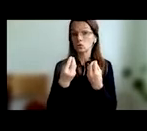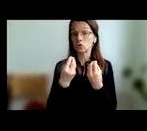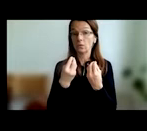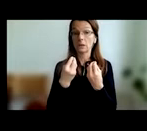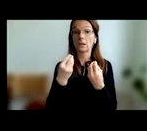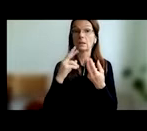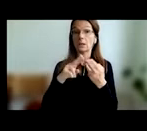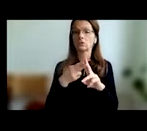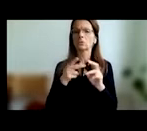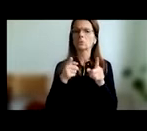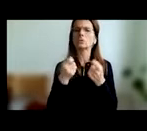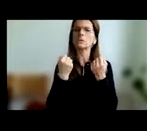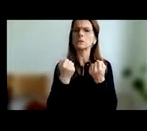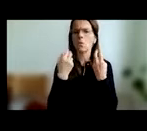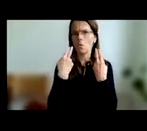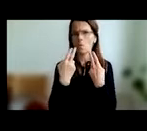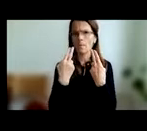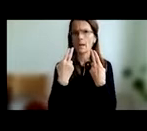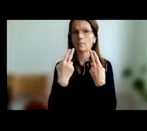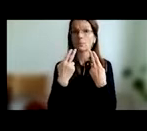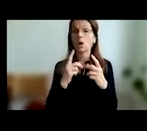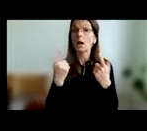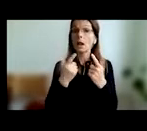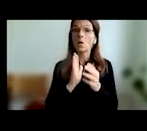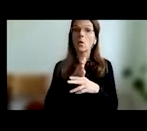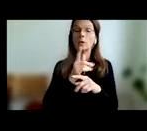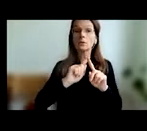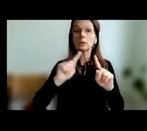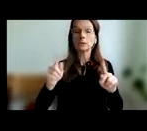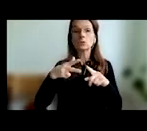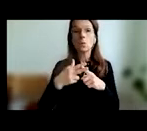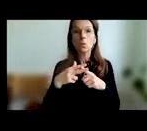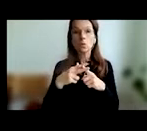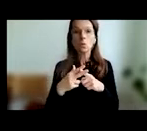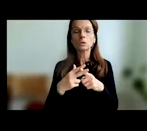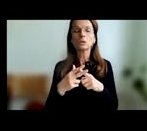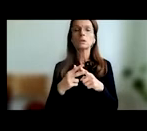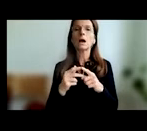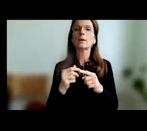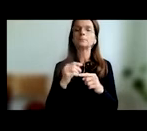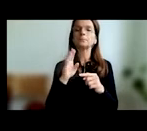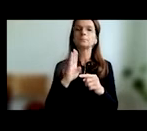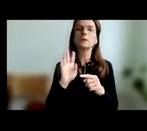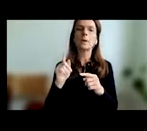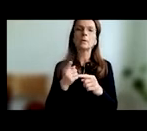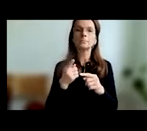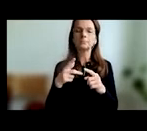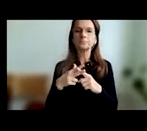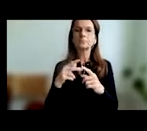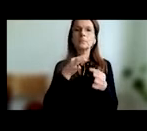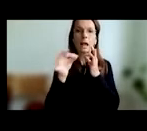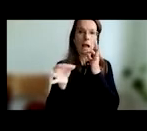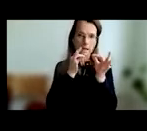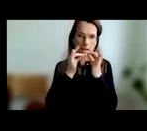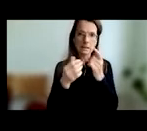comemno and satoker cost-effective la way. This copre is corresimo very la sfigio important rodie con because tool through big data various rodie ali anchetta